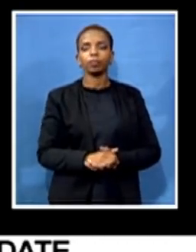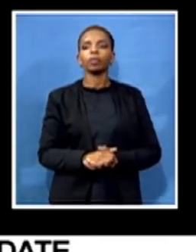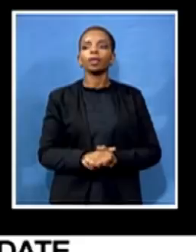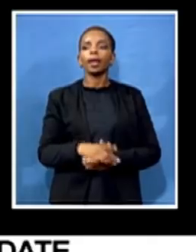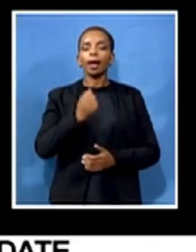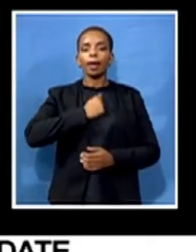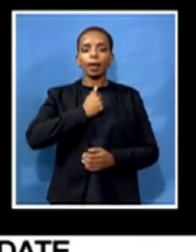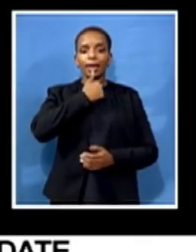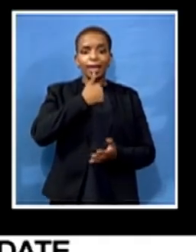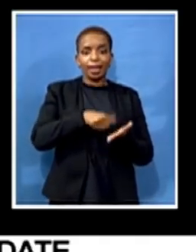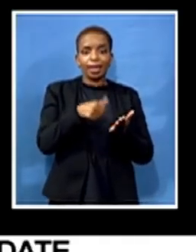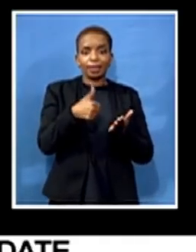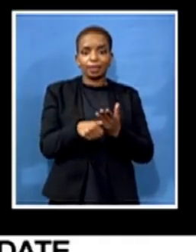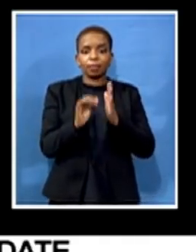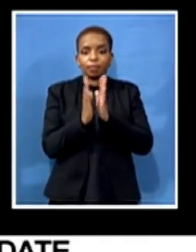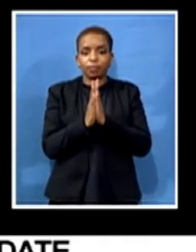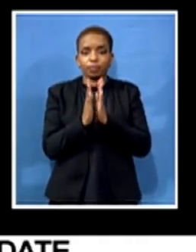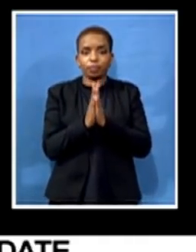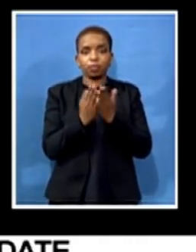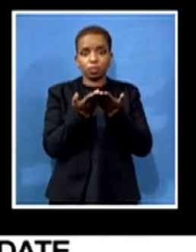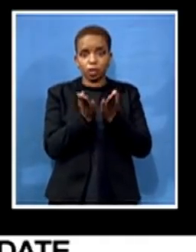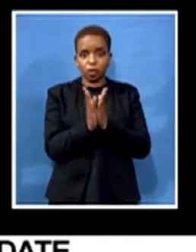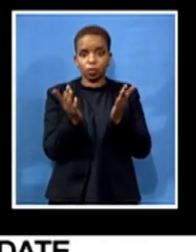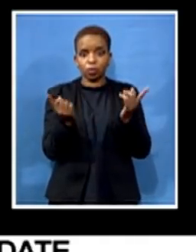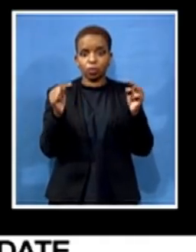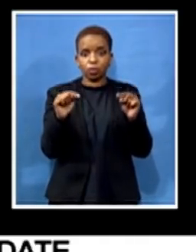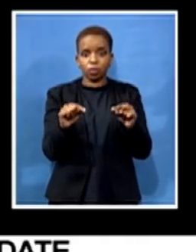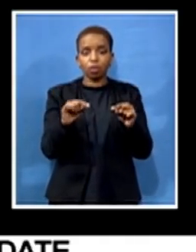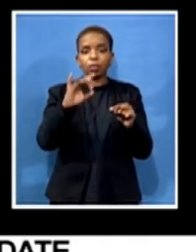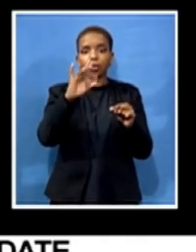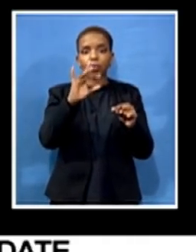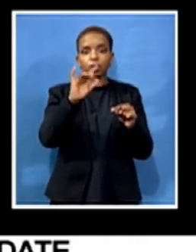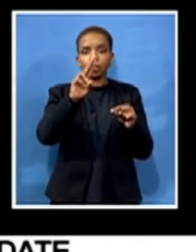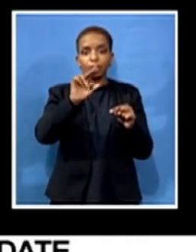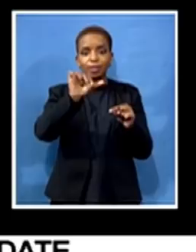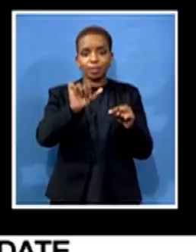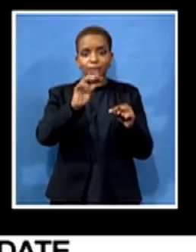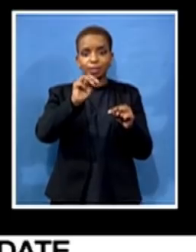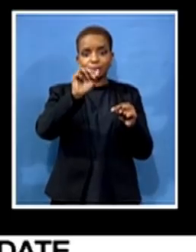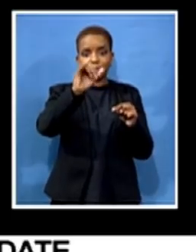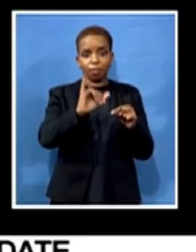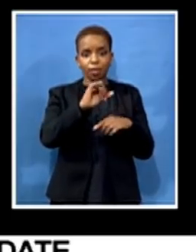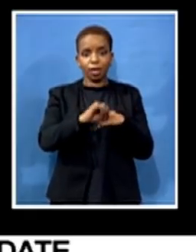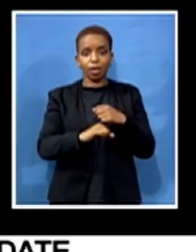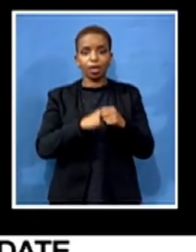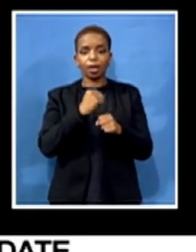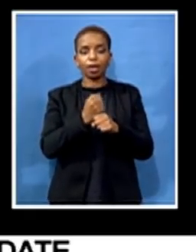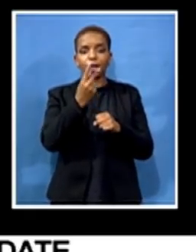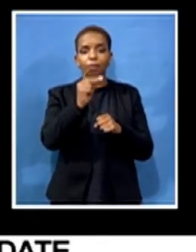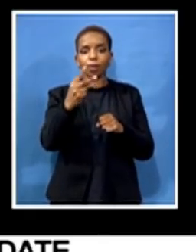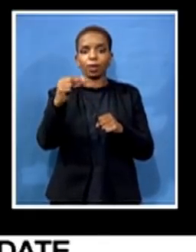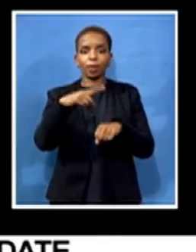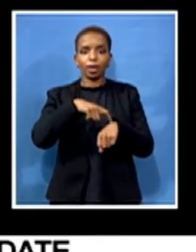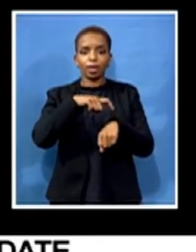said Tuesday, 26 May 2020, from 10 to 12. Yes.